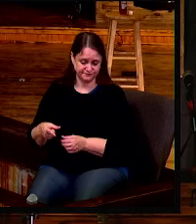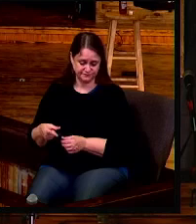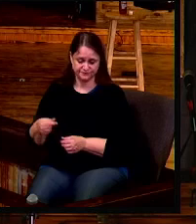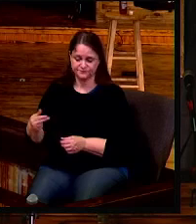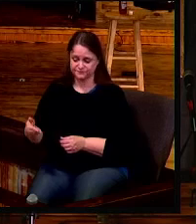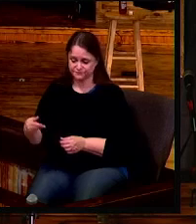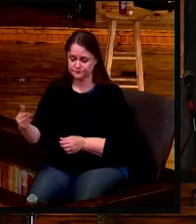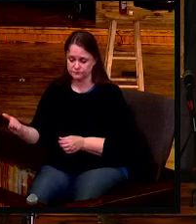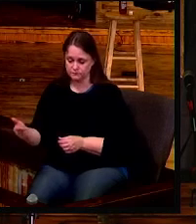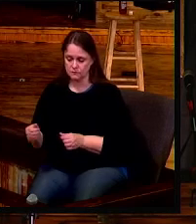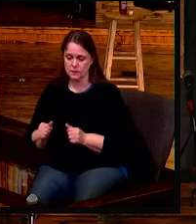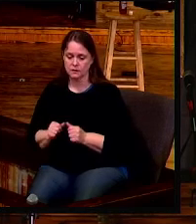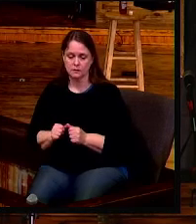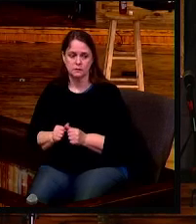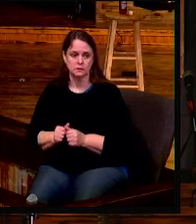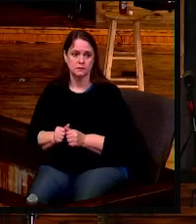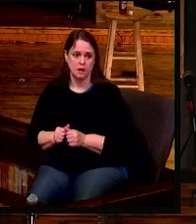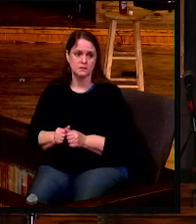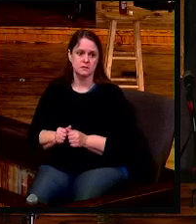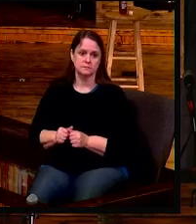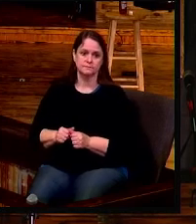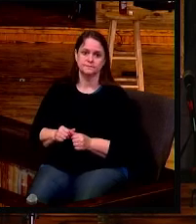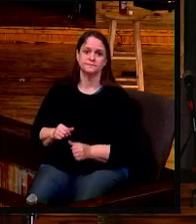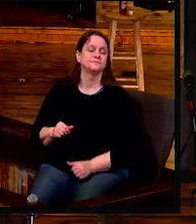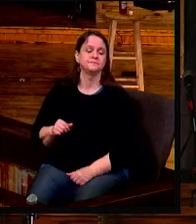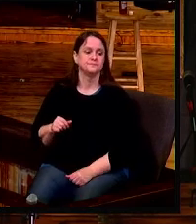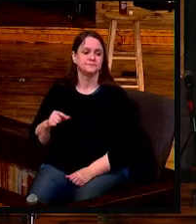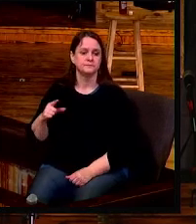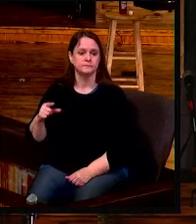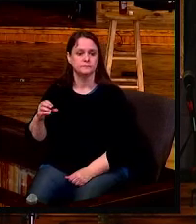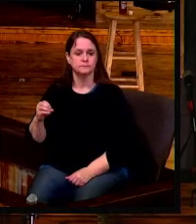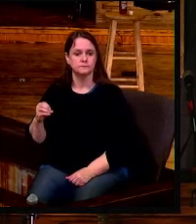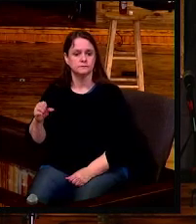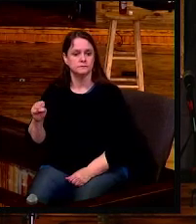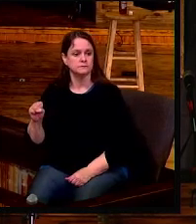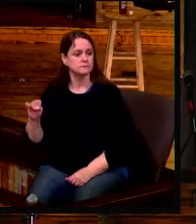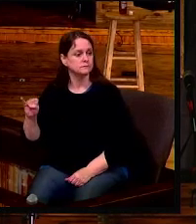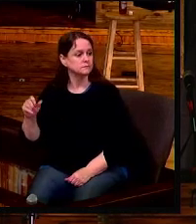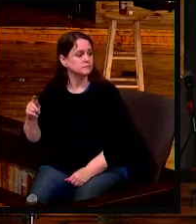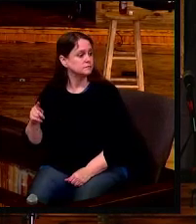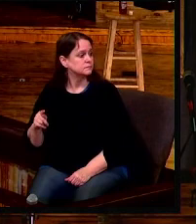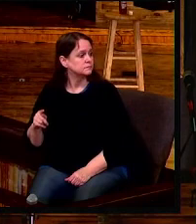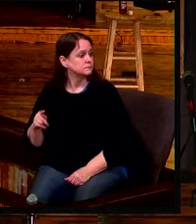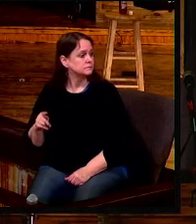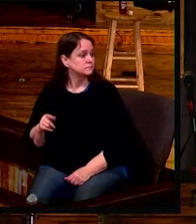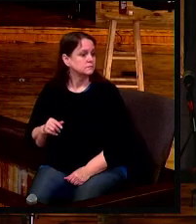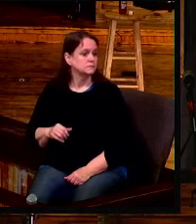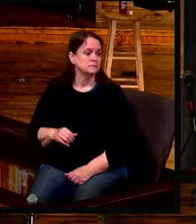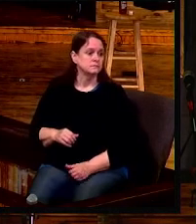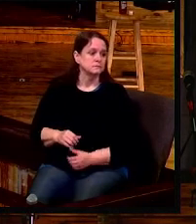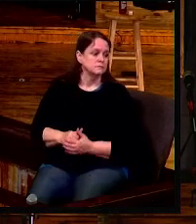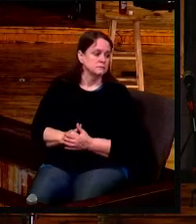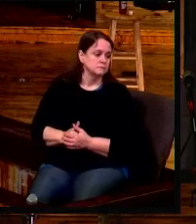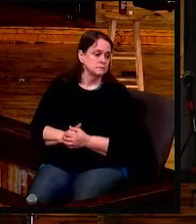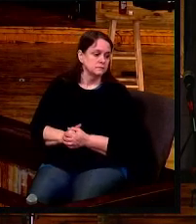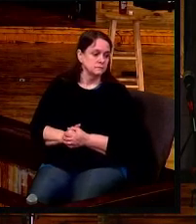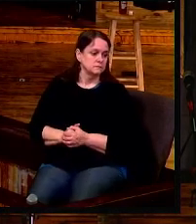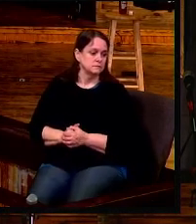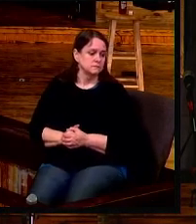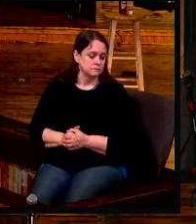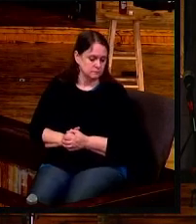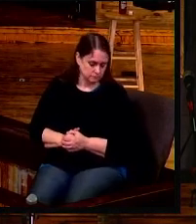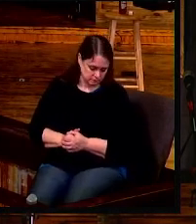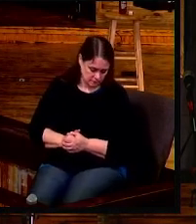the fourth. What do we call that? Gossip. Do you think gossip takes place here at King's Trail?